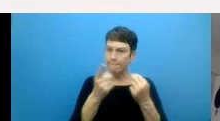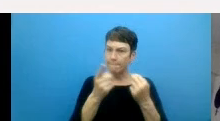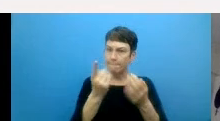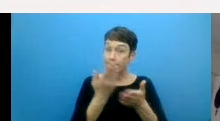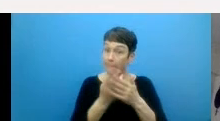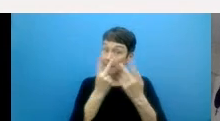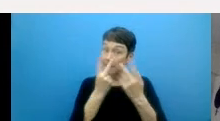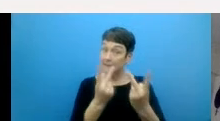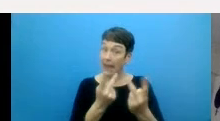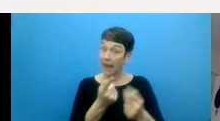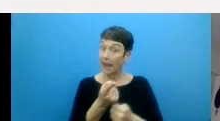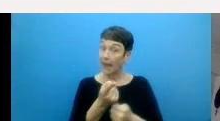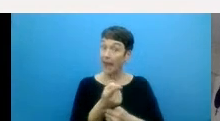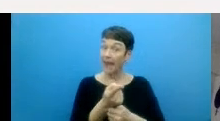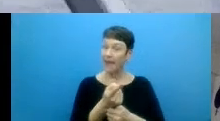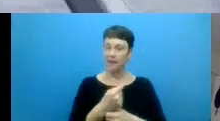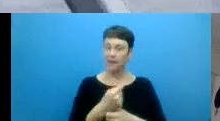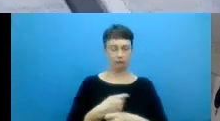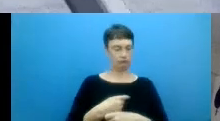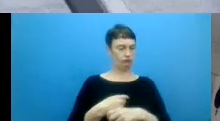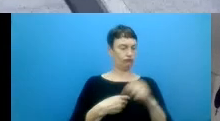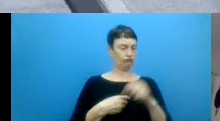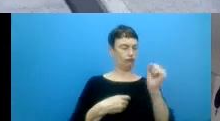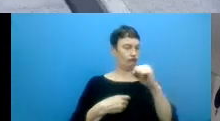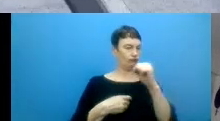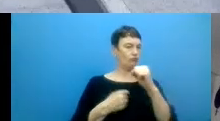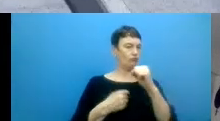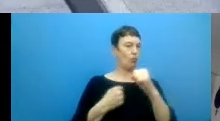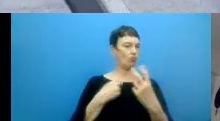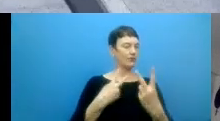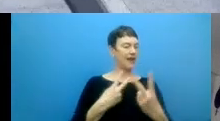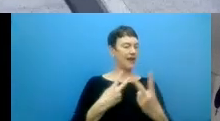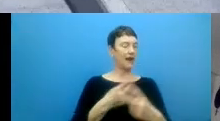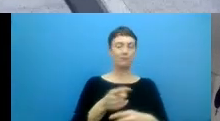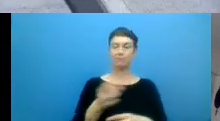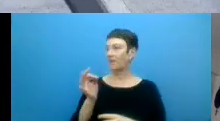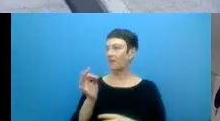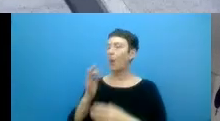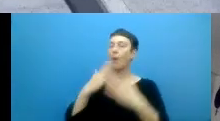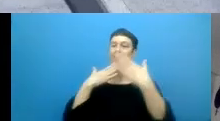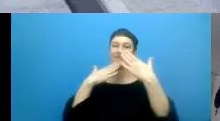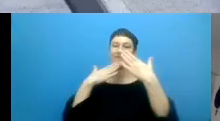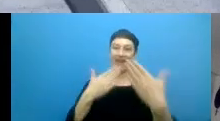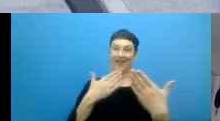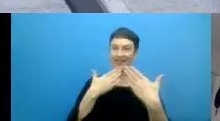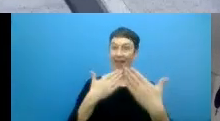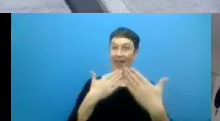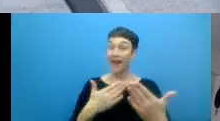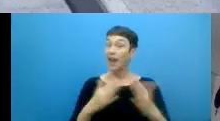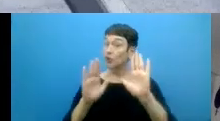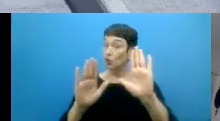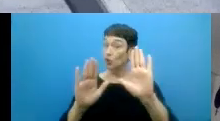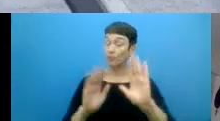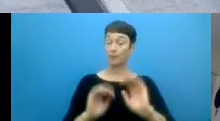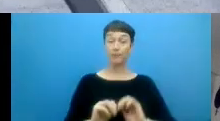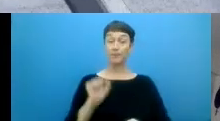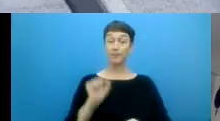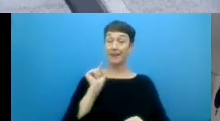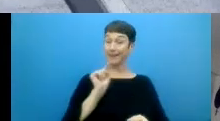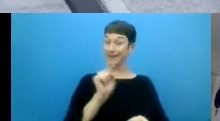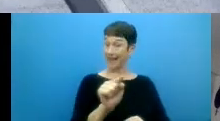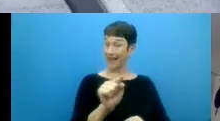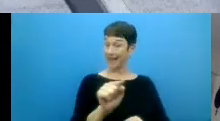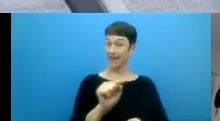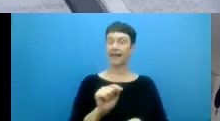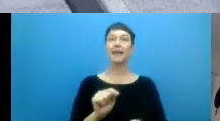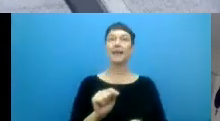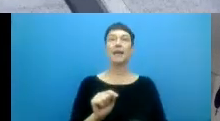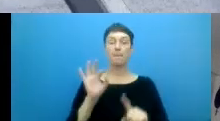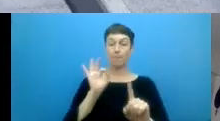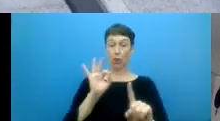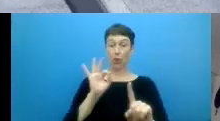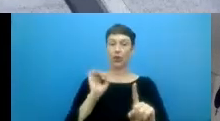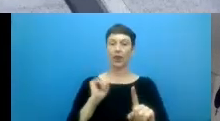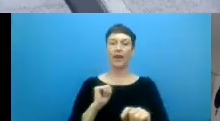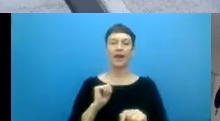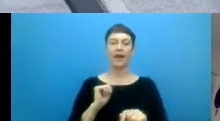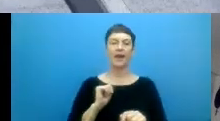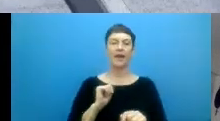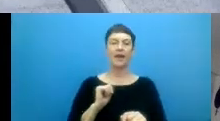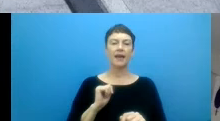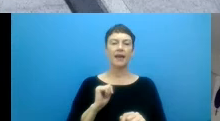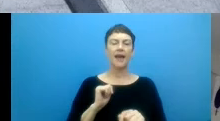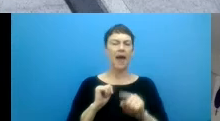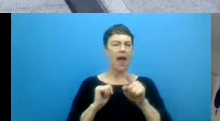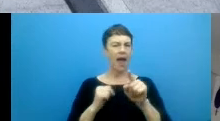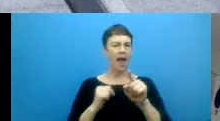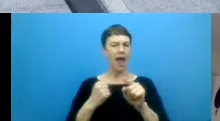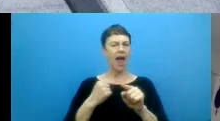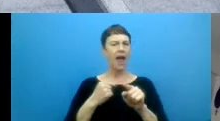that. Yeah, we can see it. Perfect. Okay, great. So this particular point struck